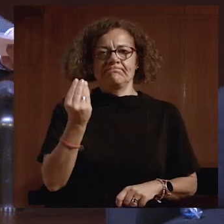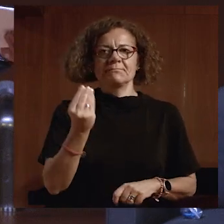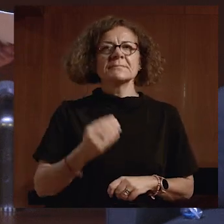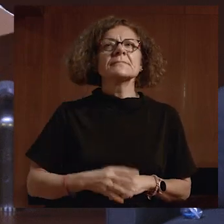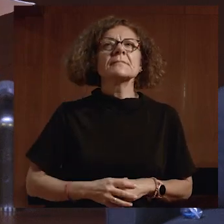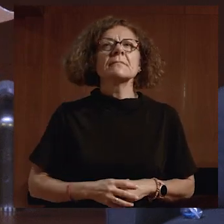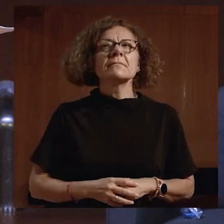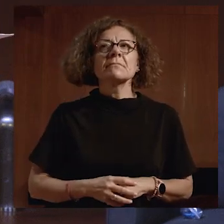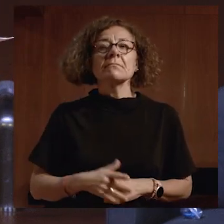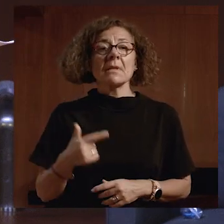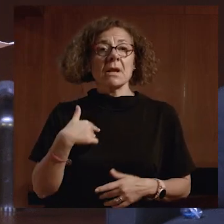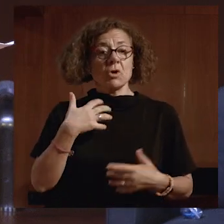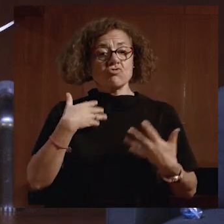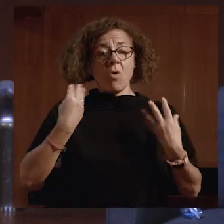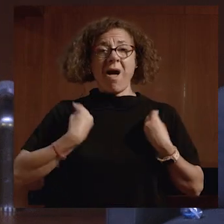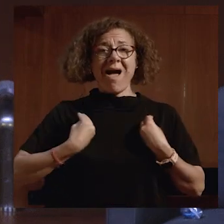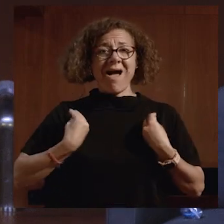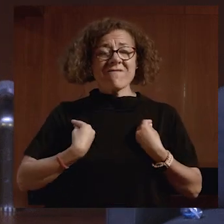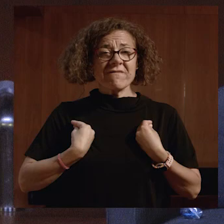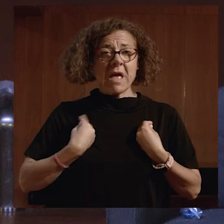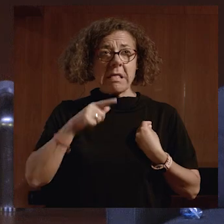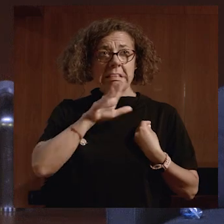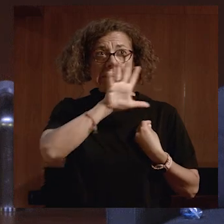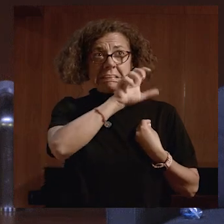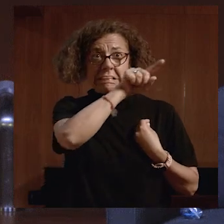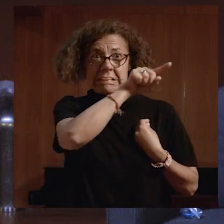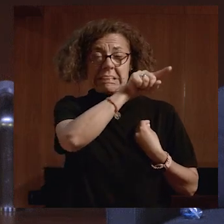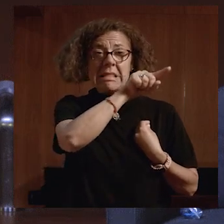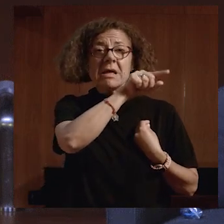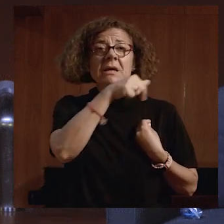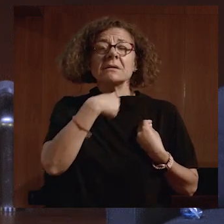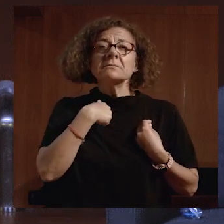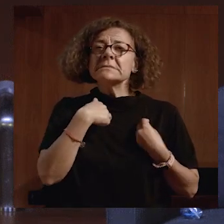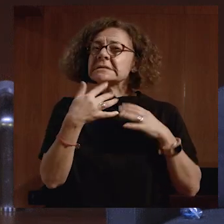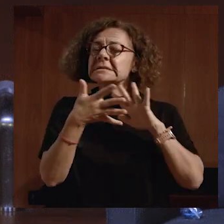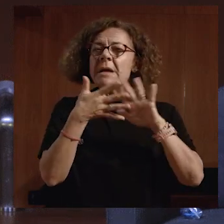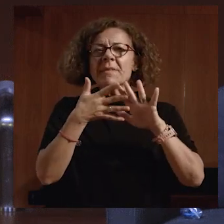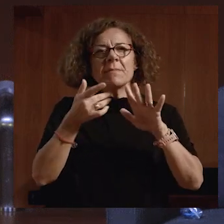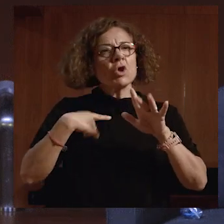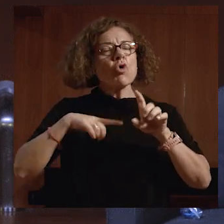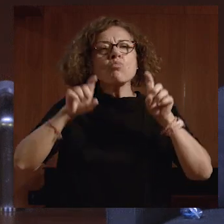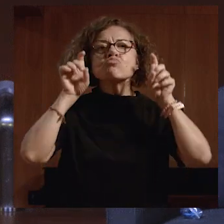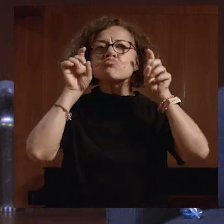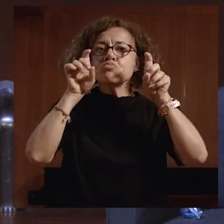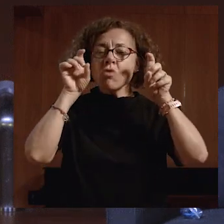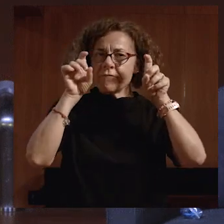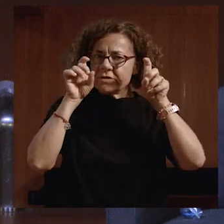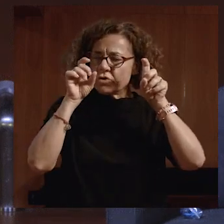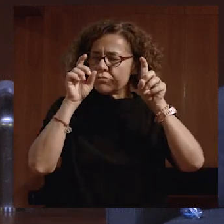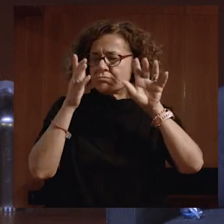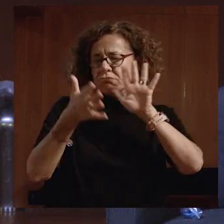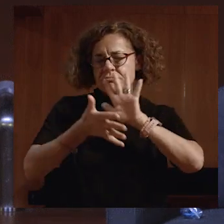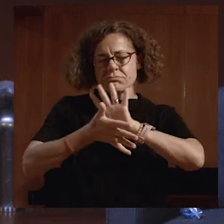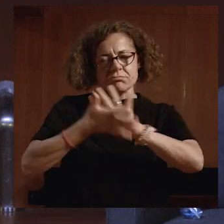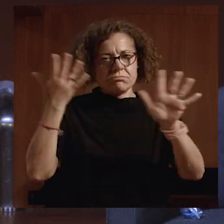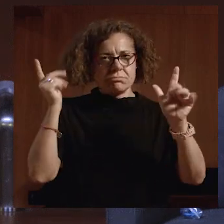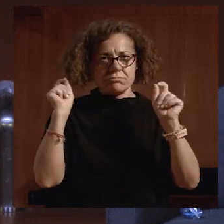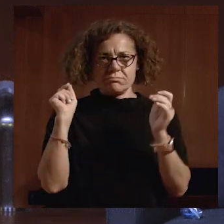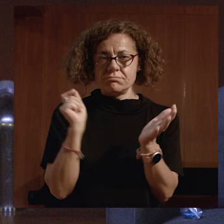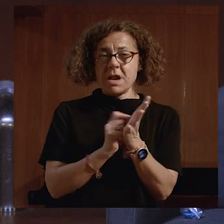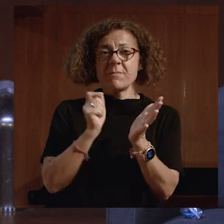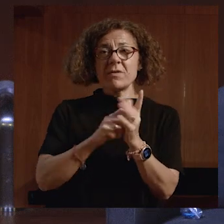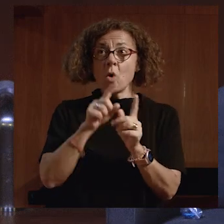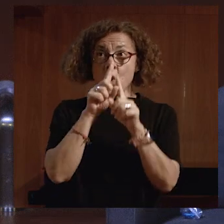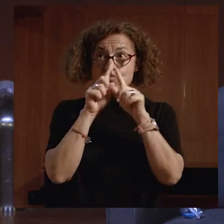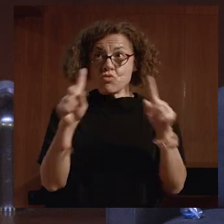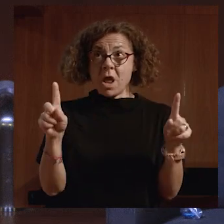I became the professor of chamber music here at the school and at the International Institute of Chamber Music for a year, at the same time as running the chamber